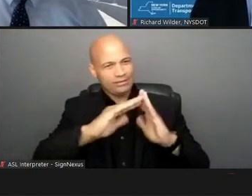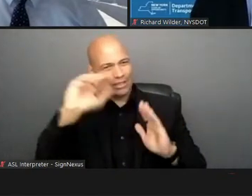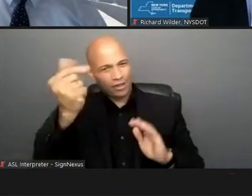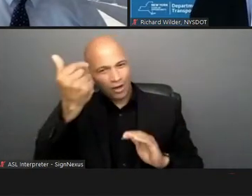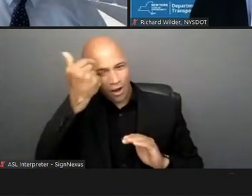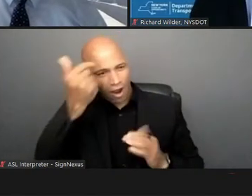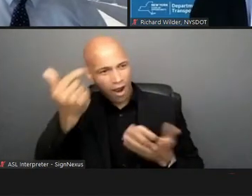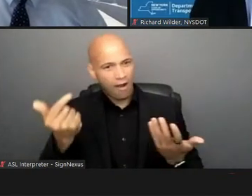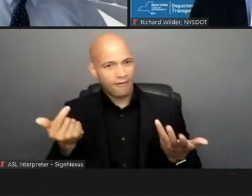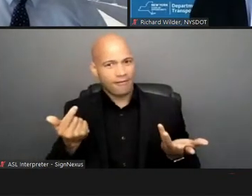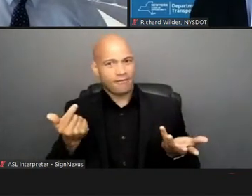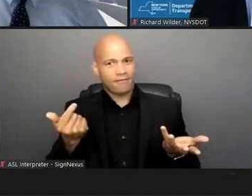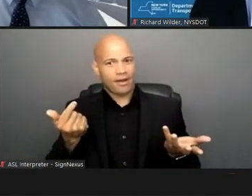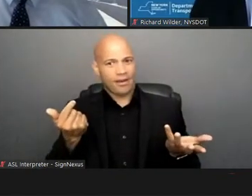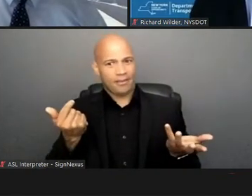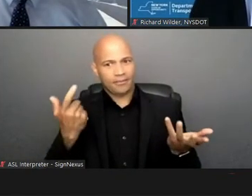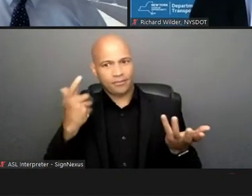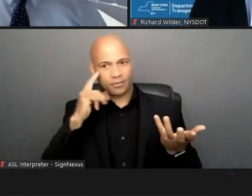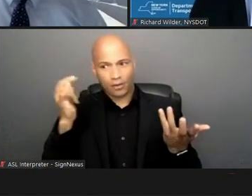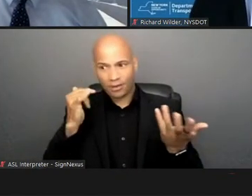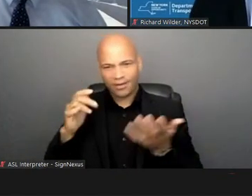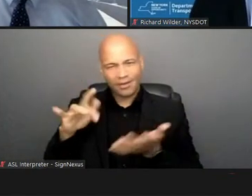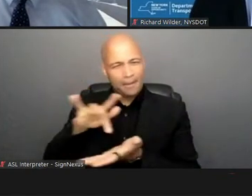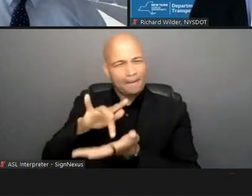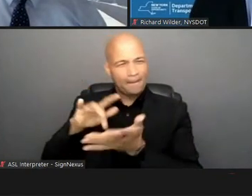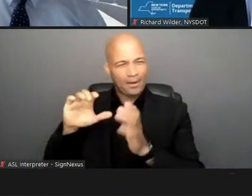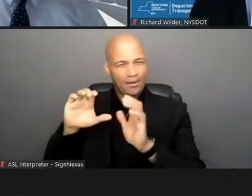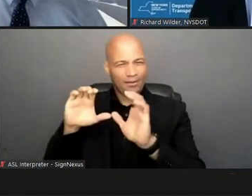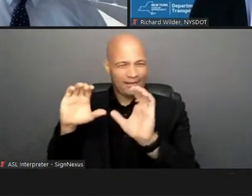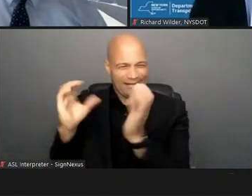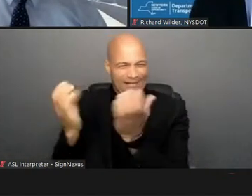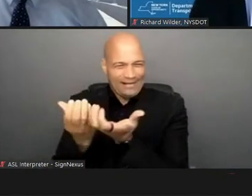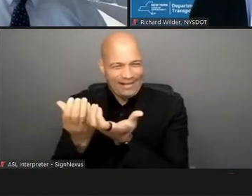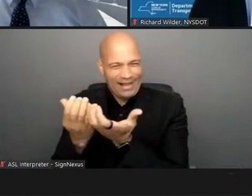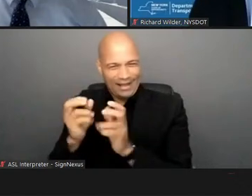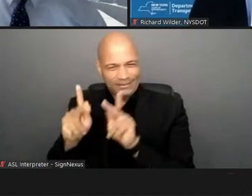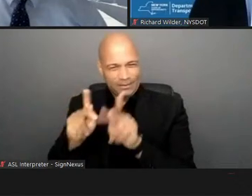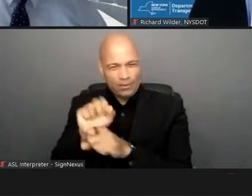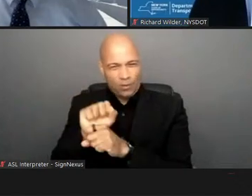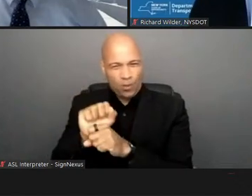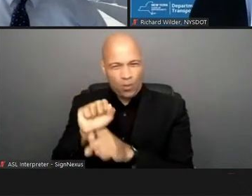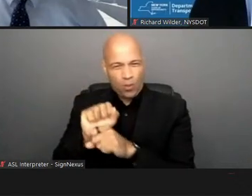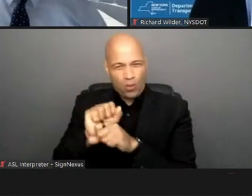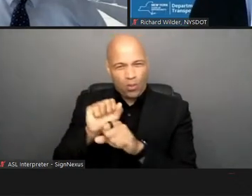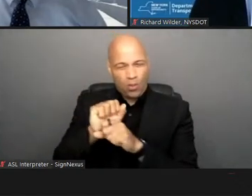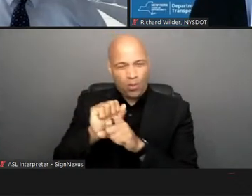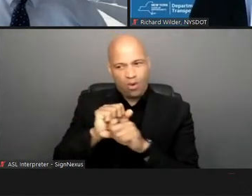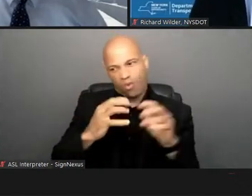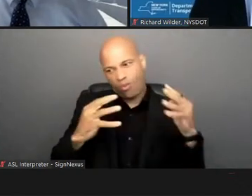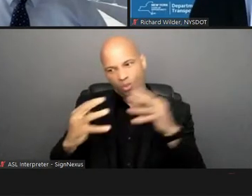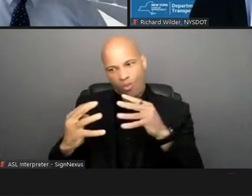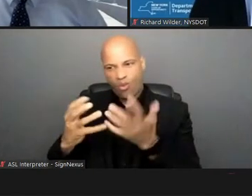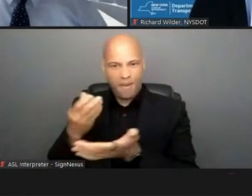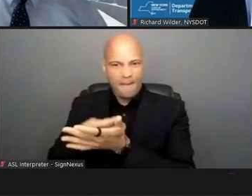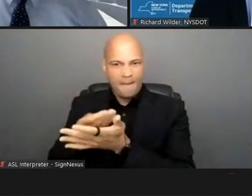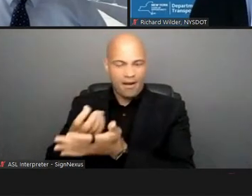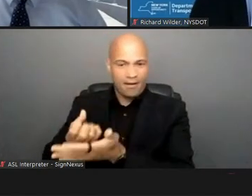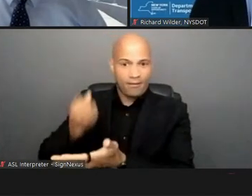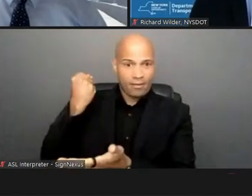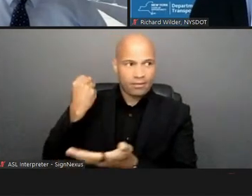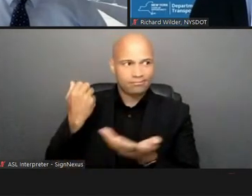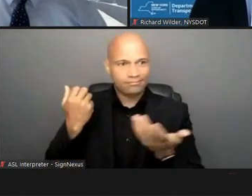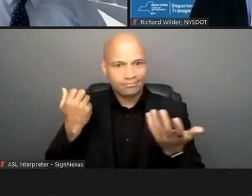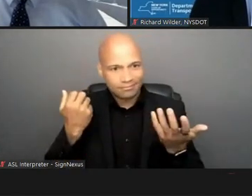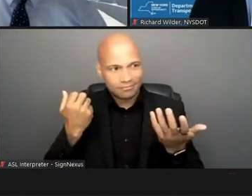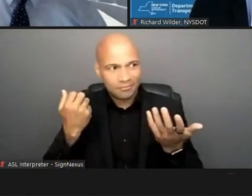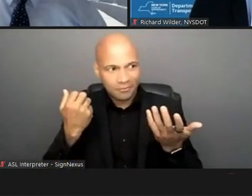continue to hold basically a war on the middle class um you know if you want to free up parking then fewer people would be